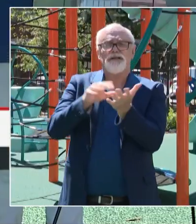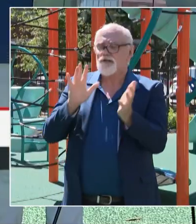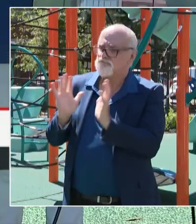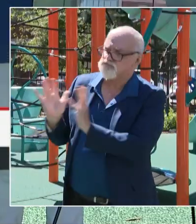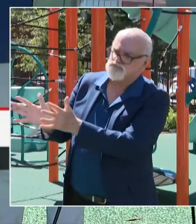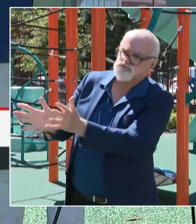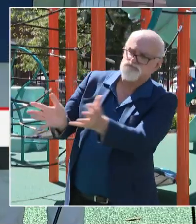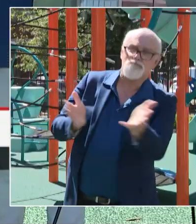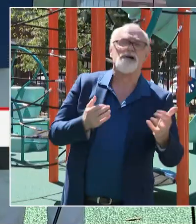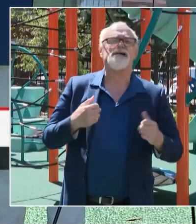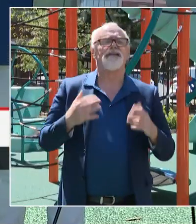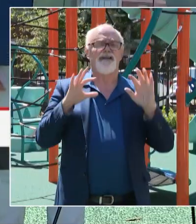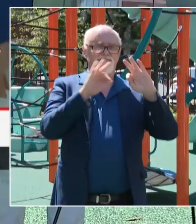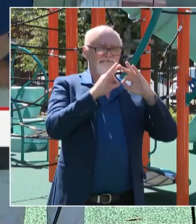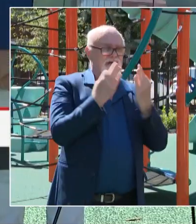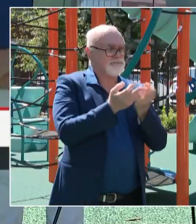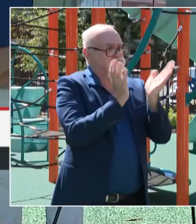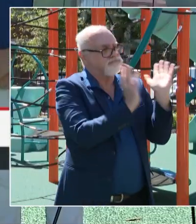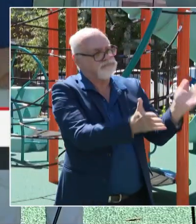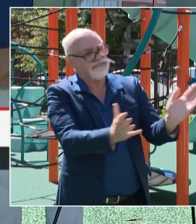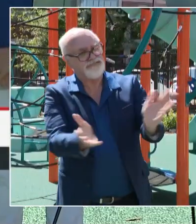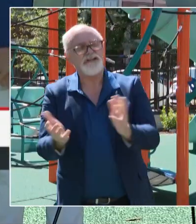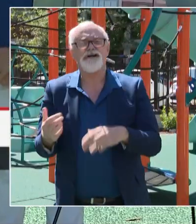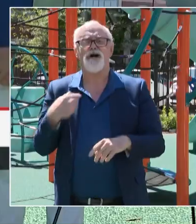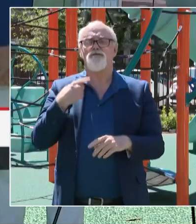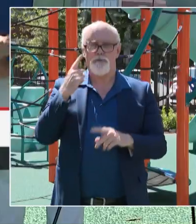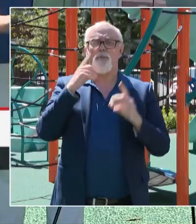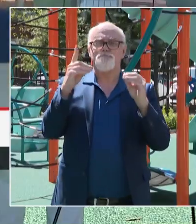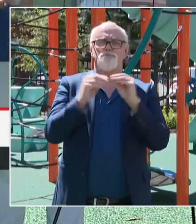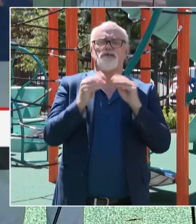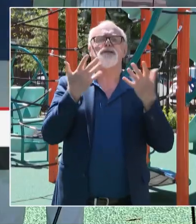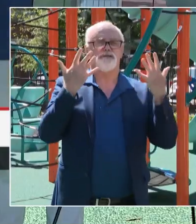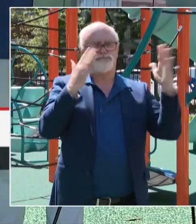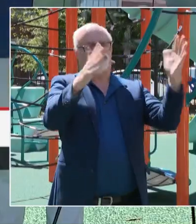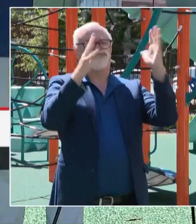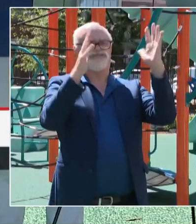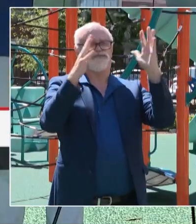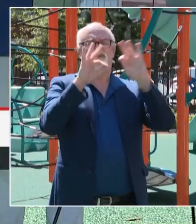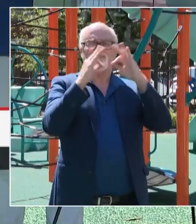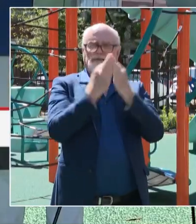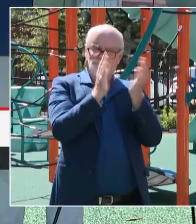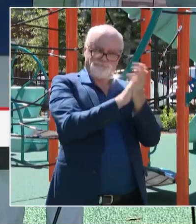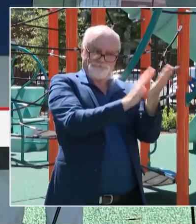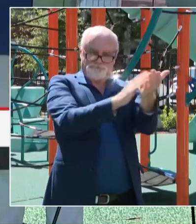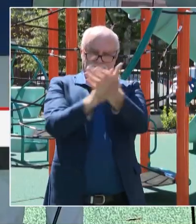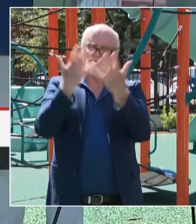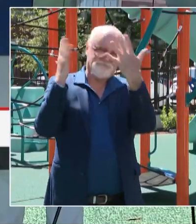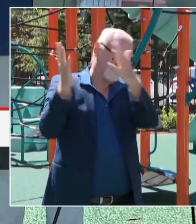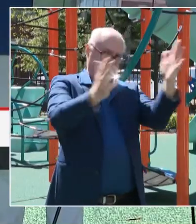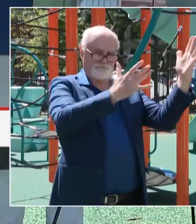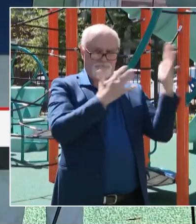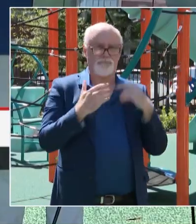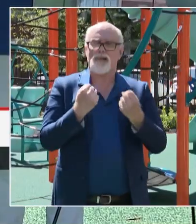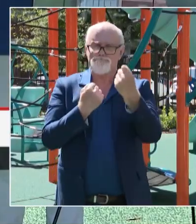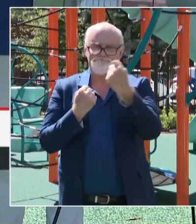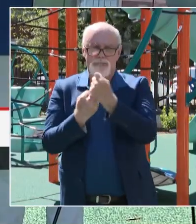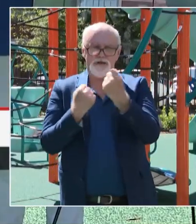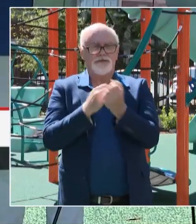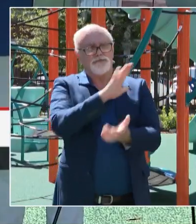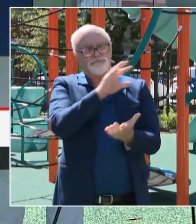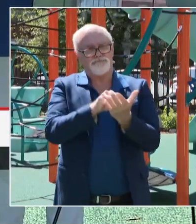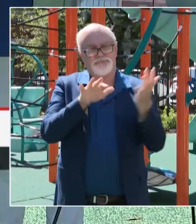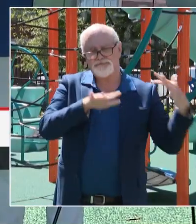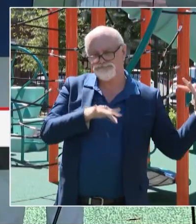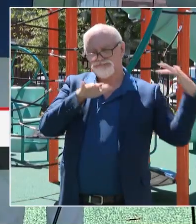for our families, but let's give our families another round of applause for helping get our students to school every day, getting them on time, because we